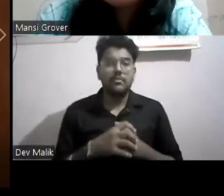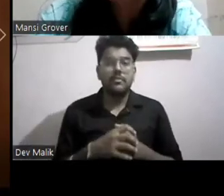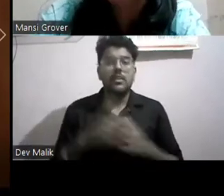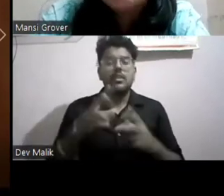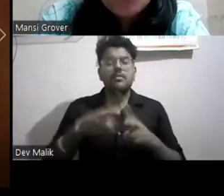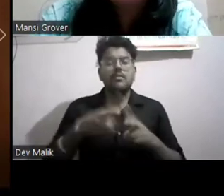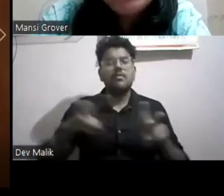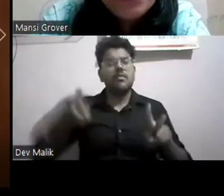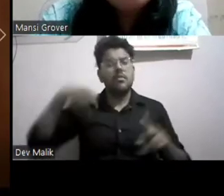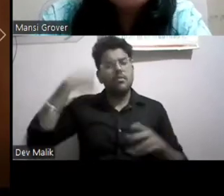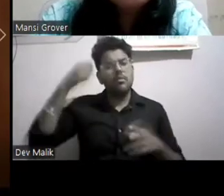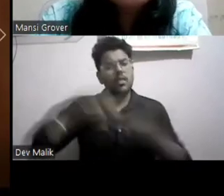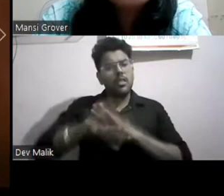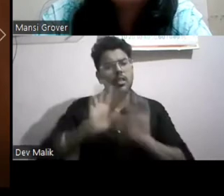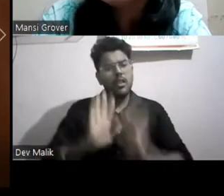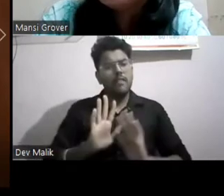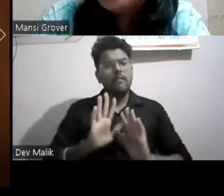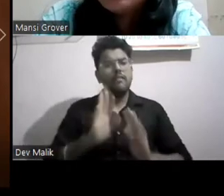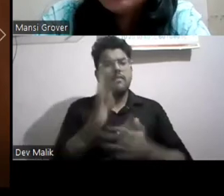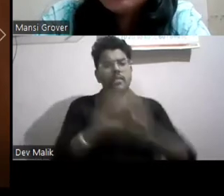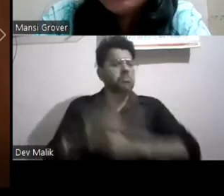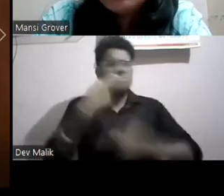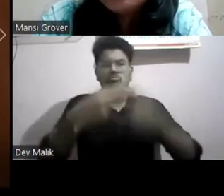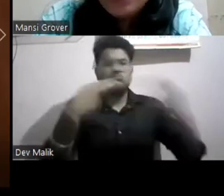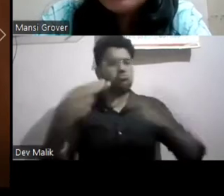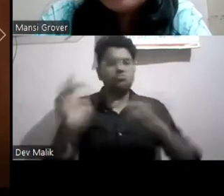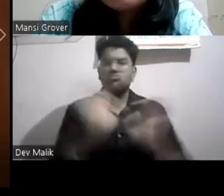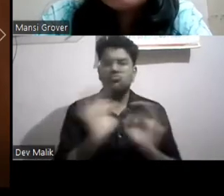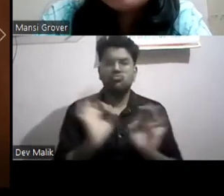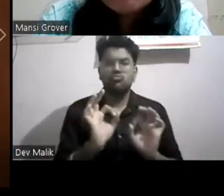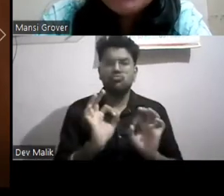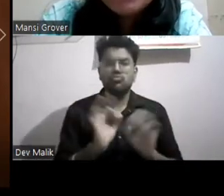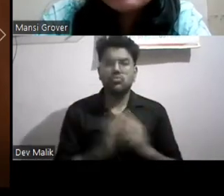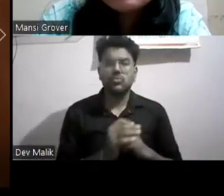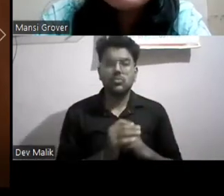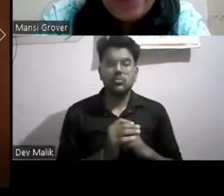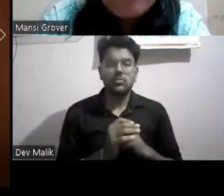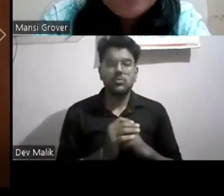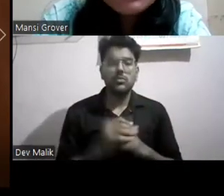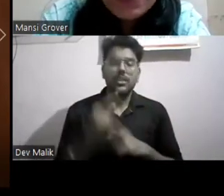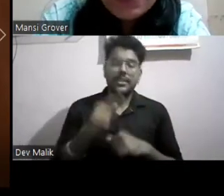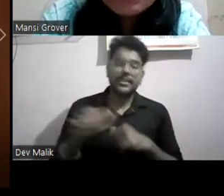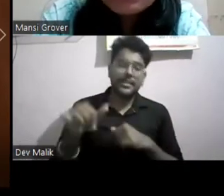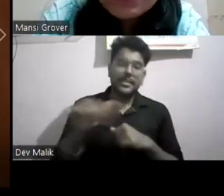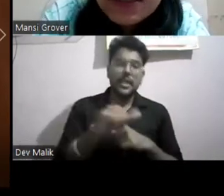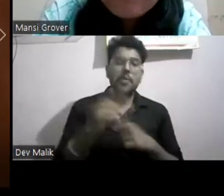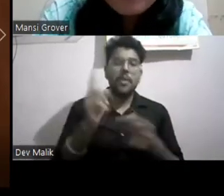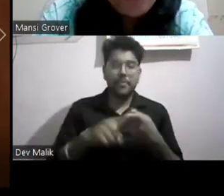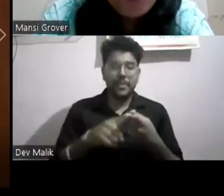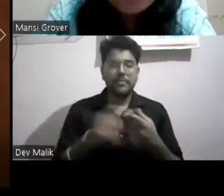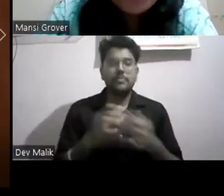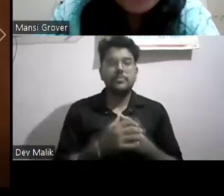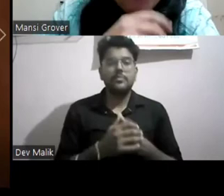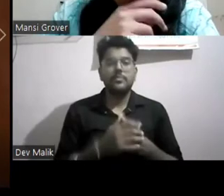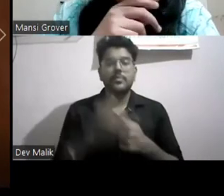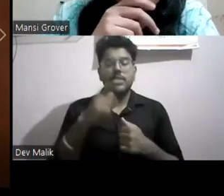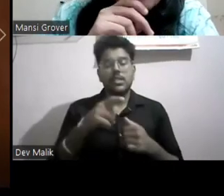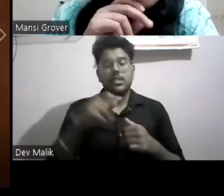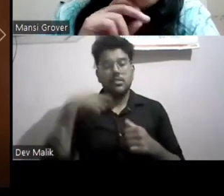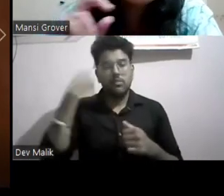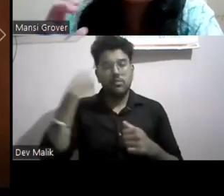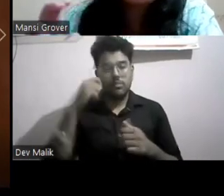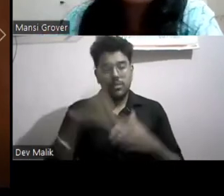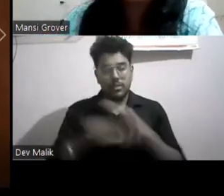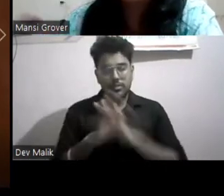you know, you would not name the disability, right? So something like this happens in this film also,